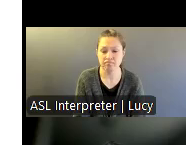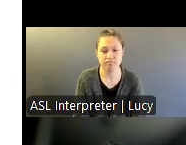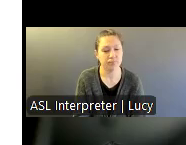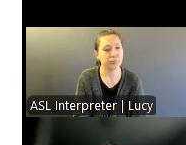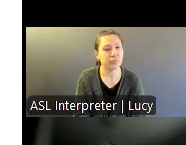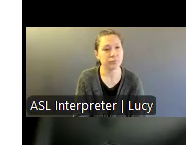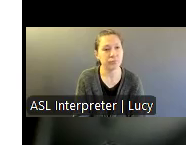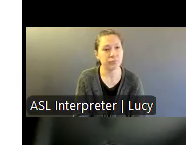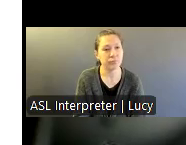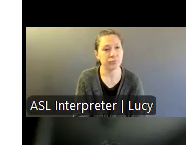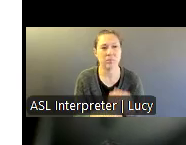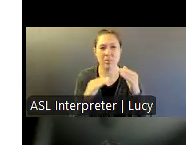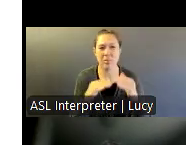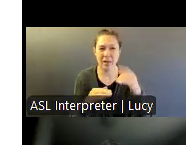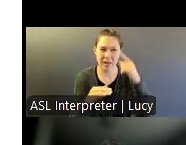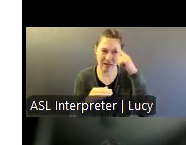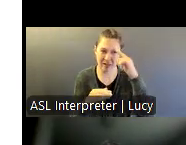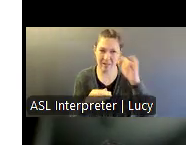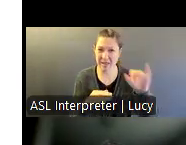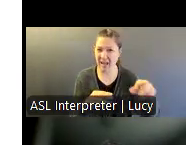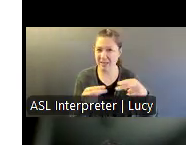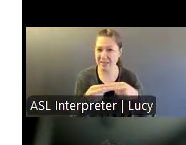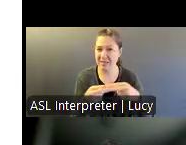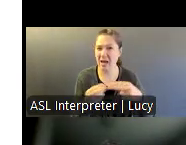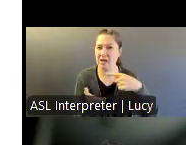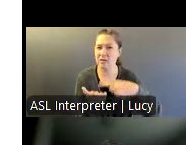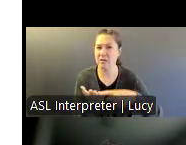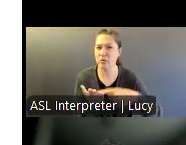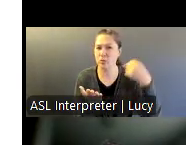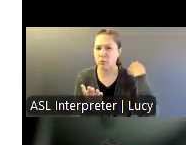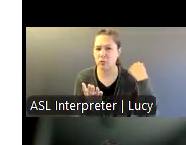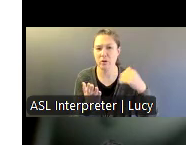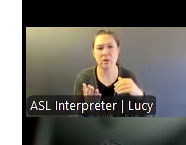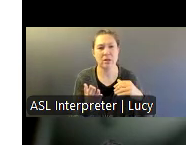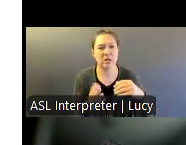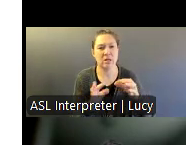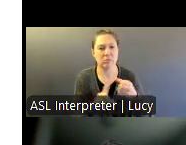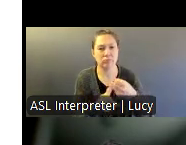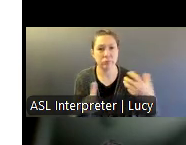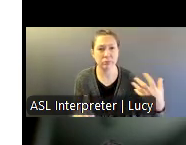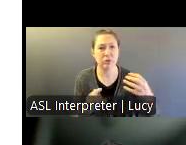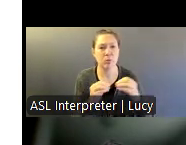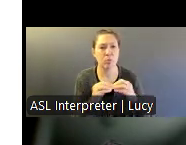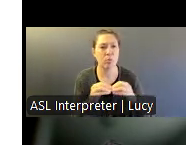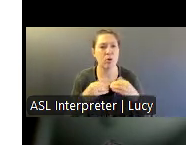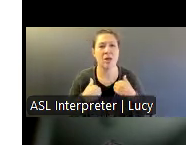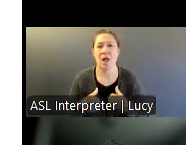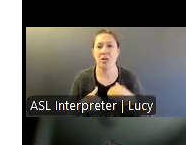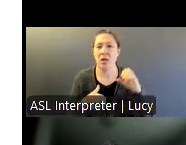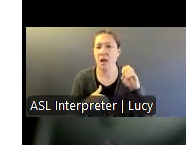So I think I talked about this before, but just a little bit more about our health equity data system, which